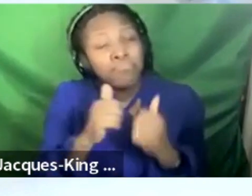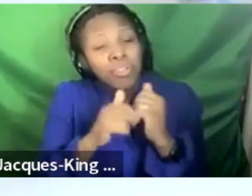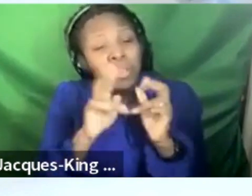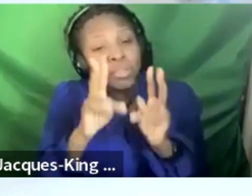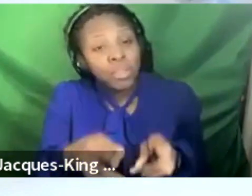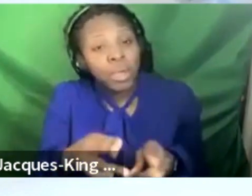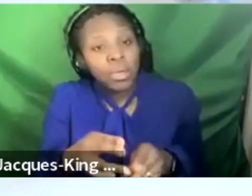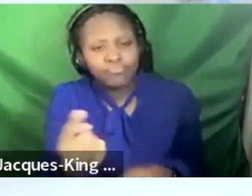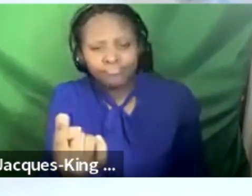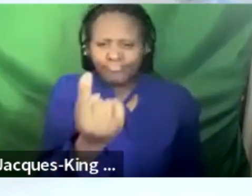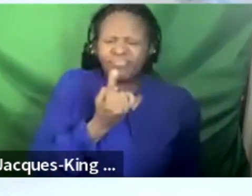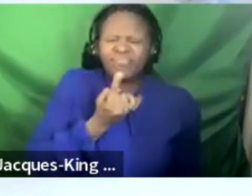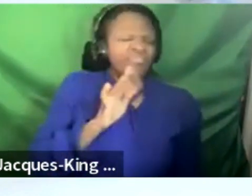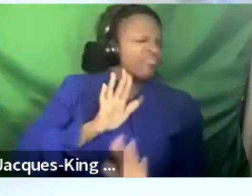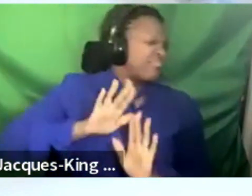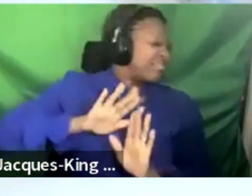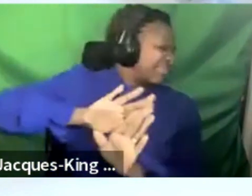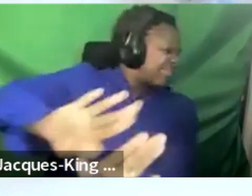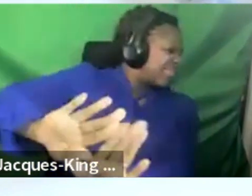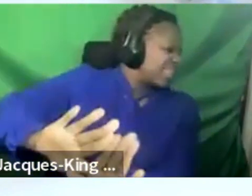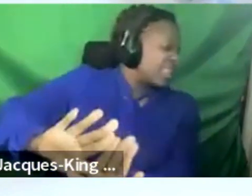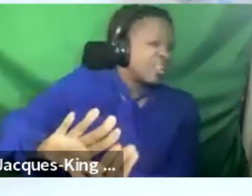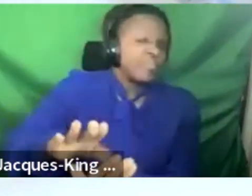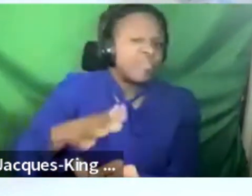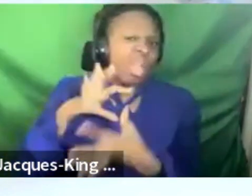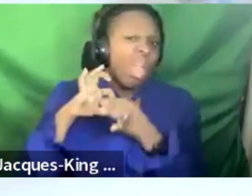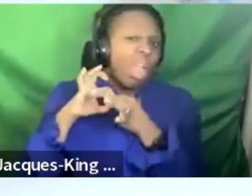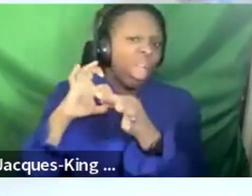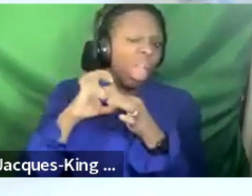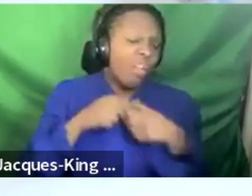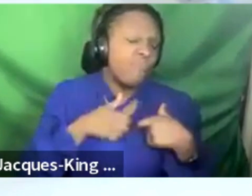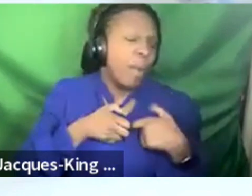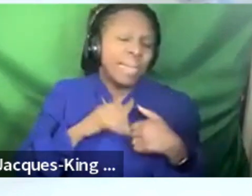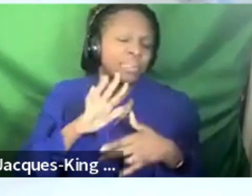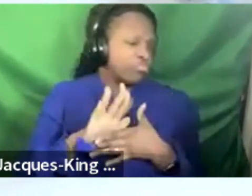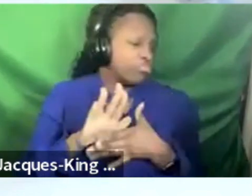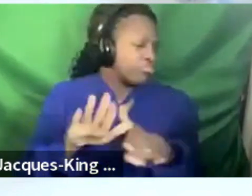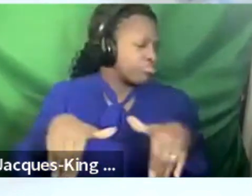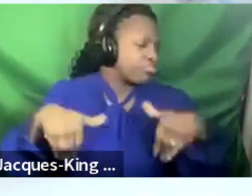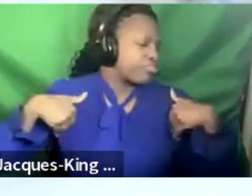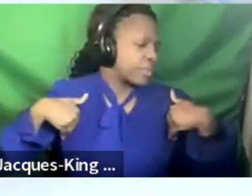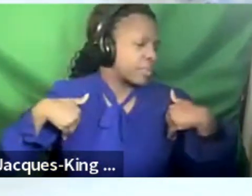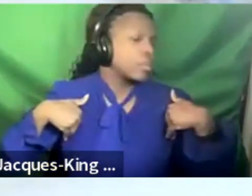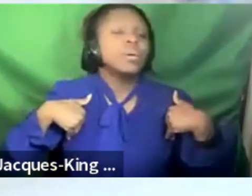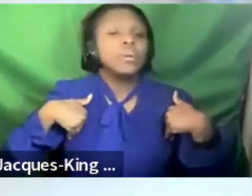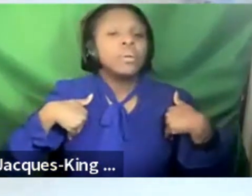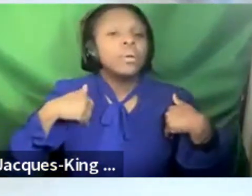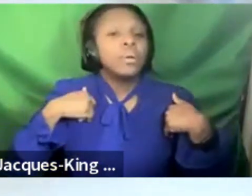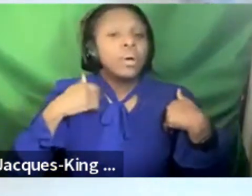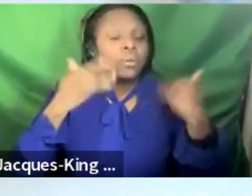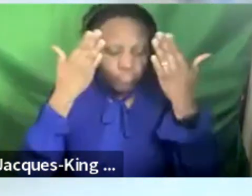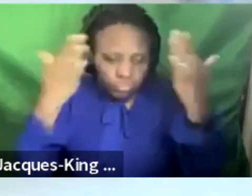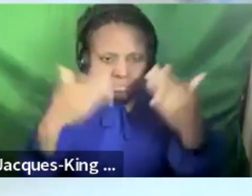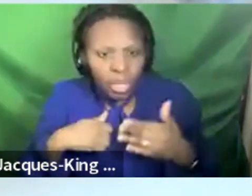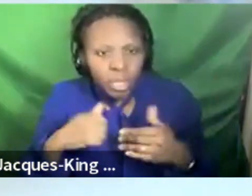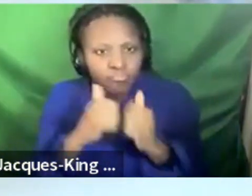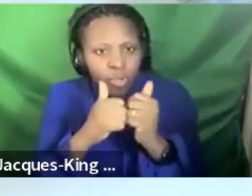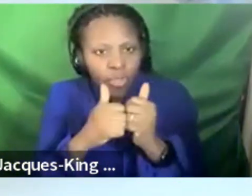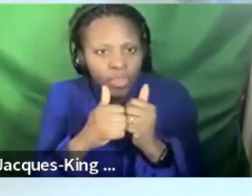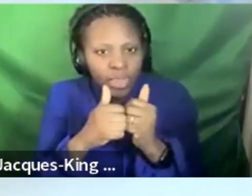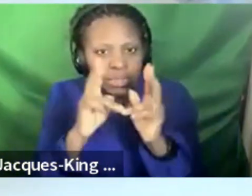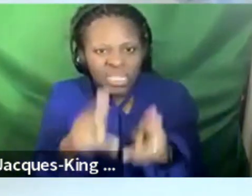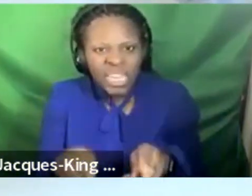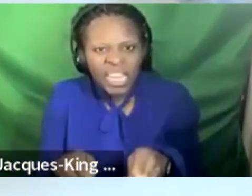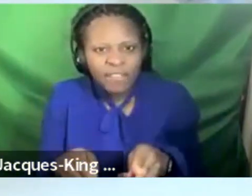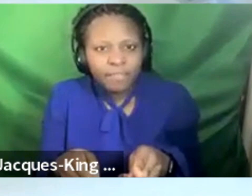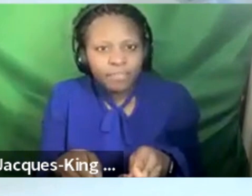not seeing anybody, my brother's just died, so don't come to knocking at my door asking me on dates, I'm not interested, I'm in